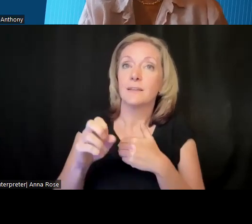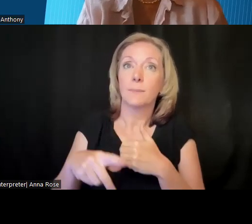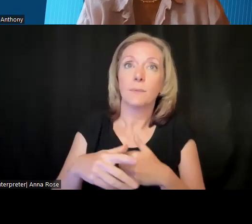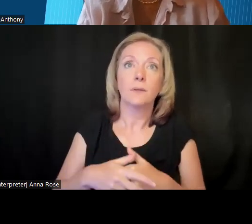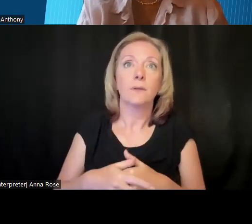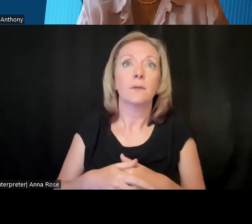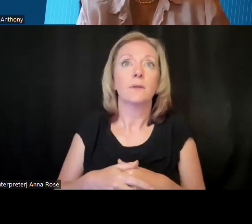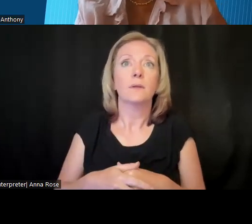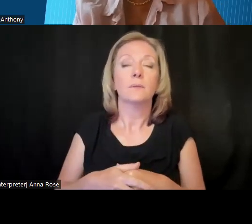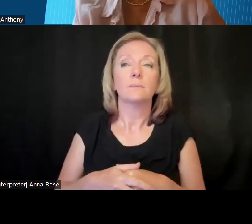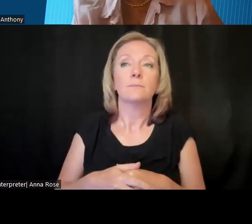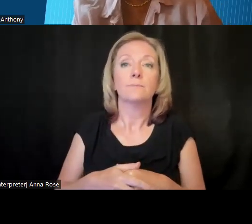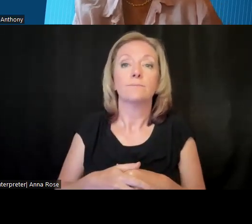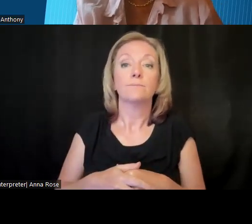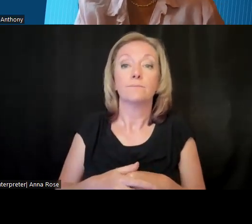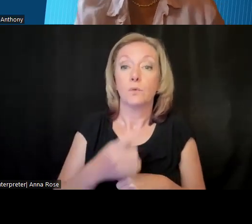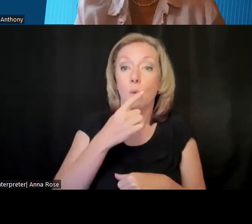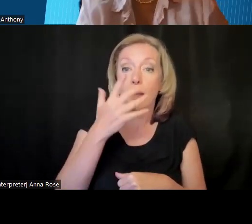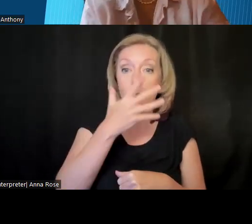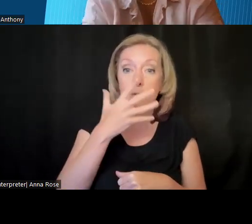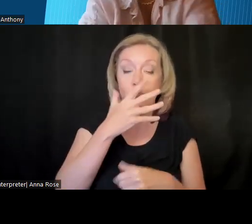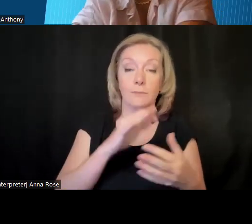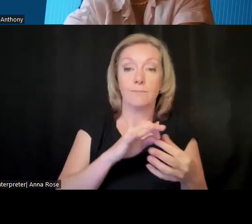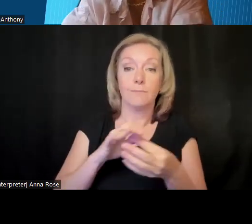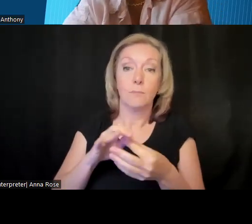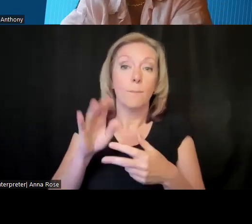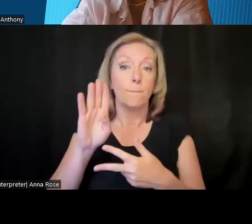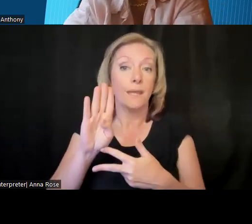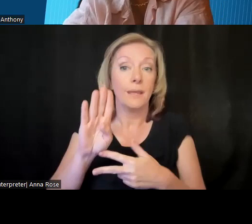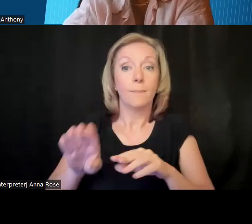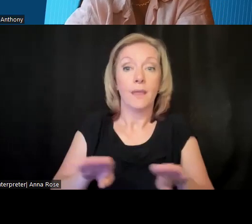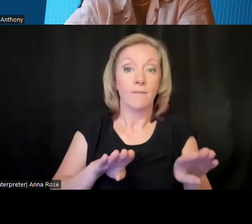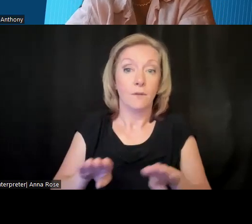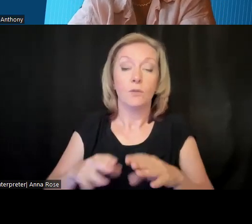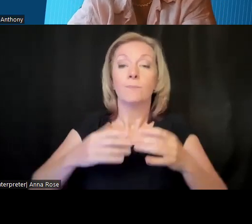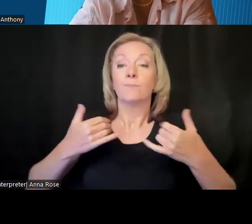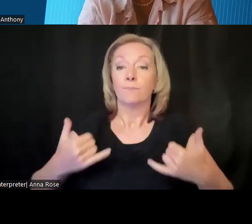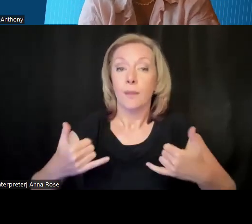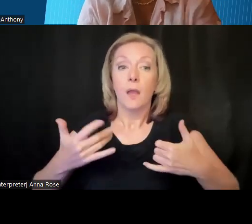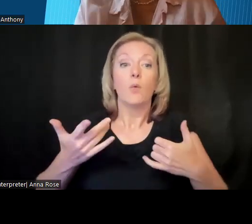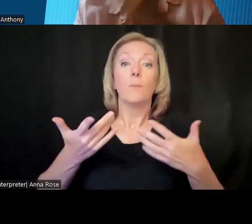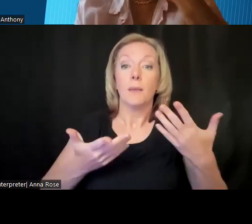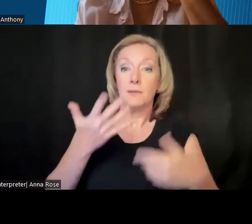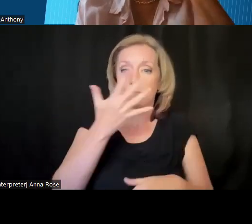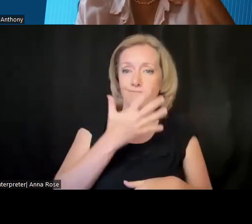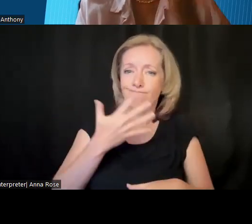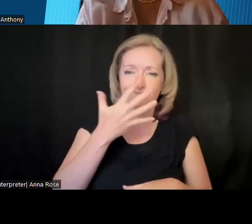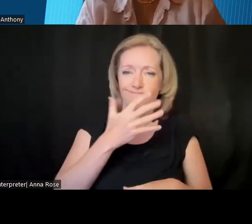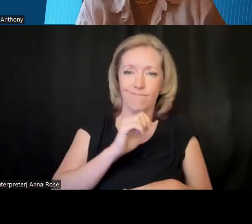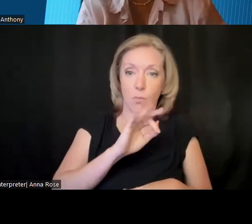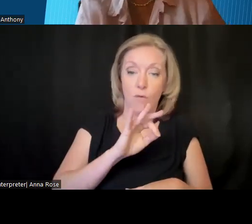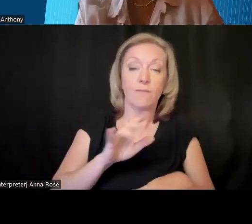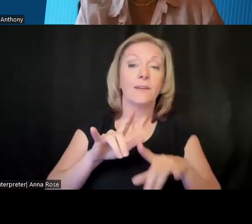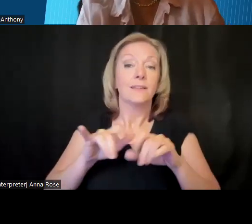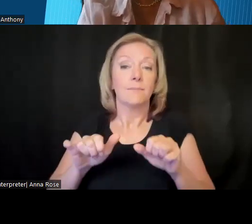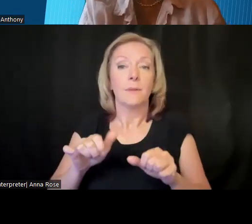eye appearance also goes along with behavior. So you may now see, in addition to something not looking right, you